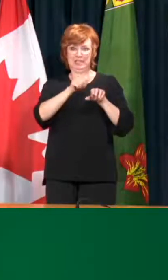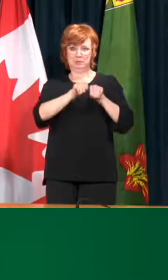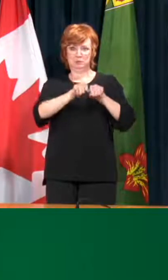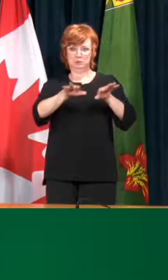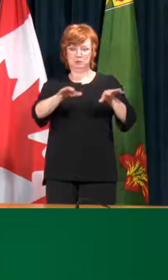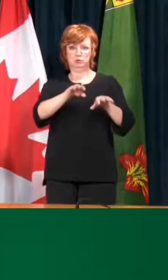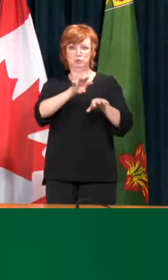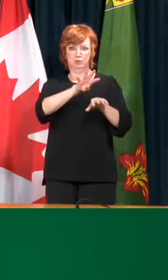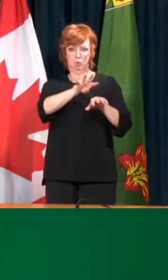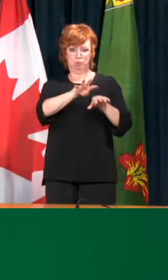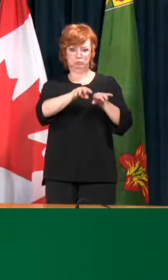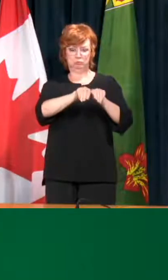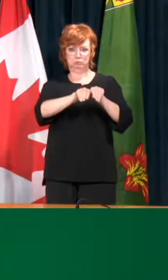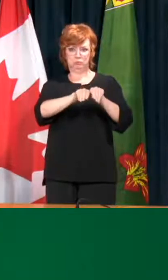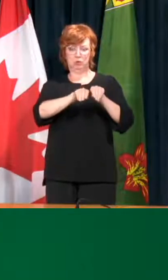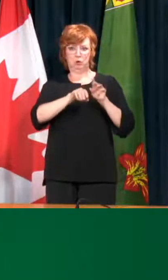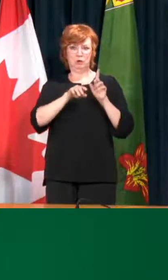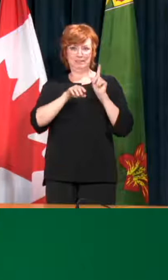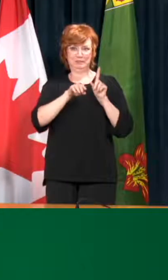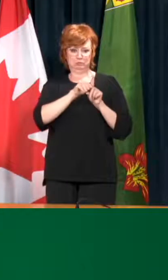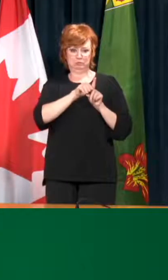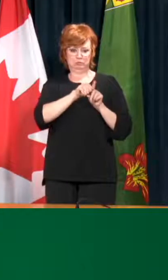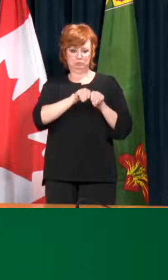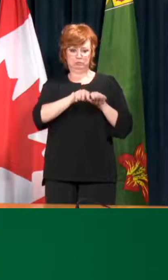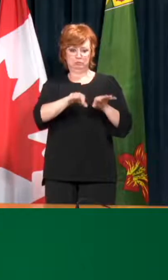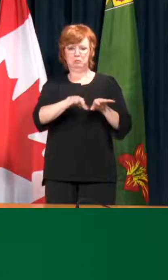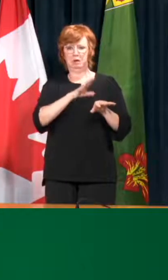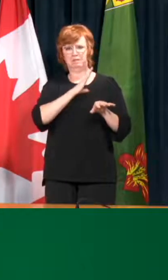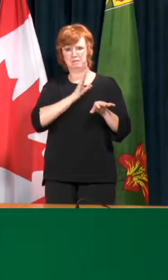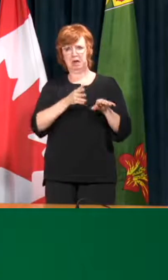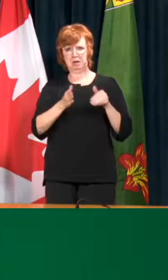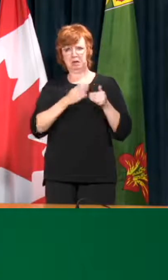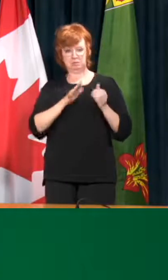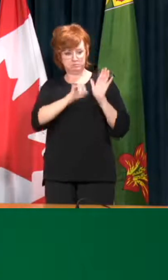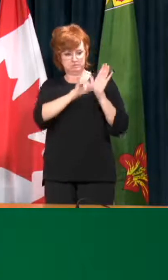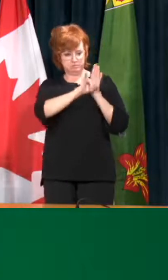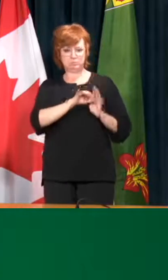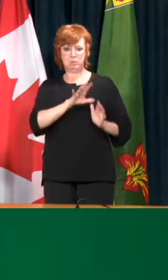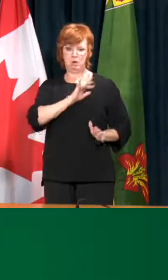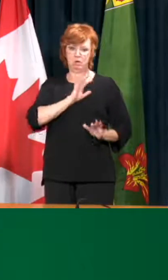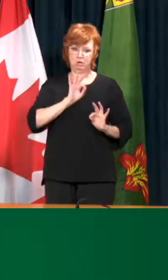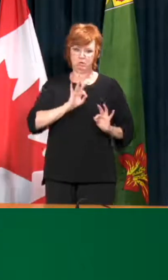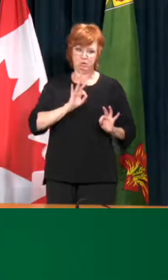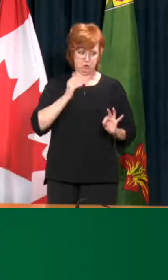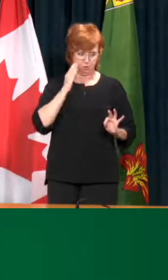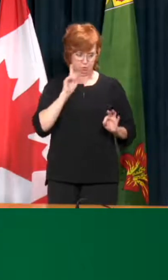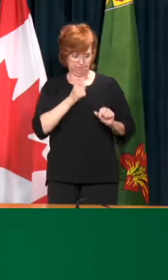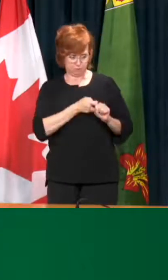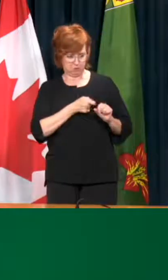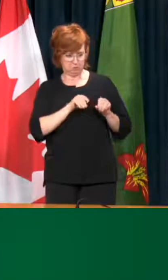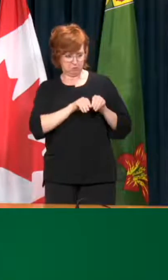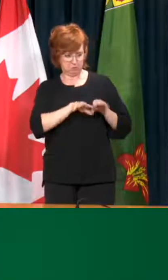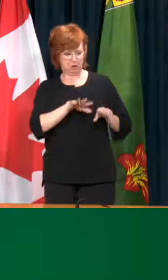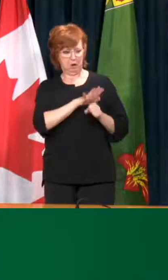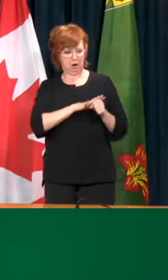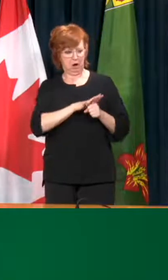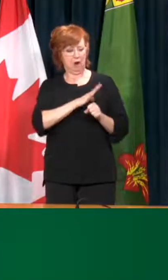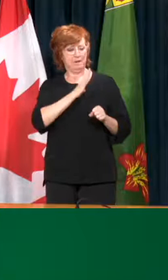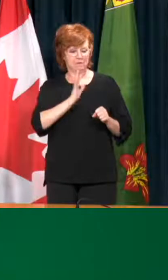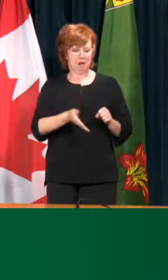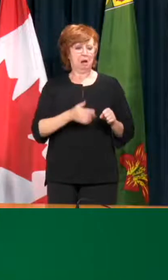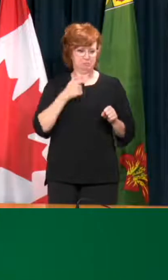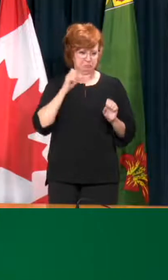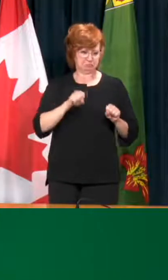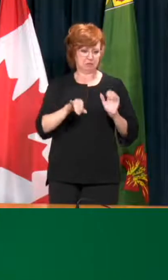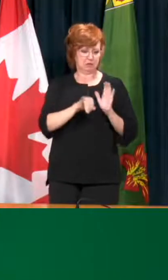all explained. If you have 4 cases in a geographical area after many weeks of no cases, but they're out